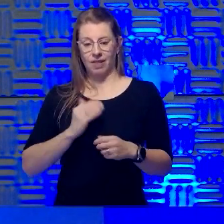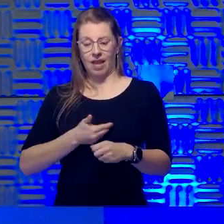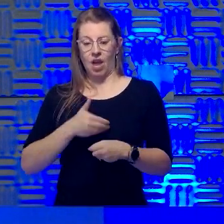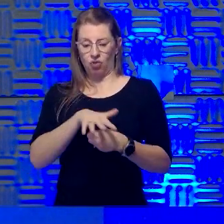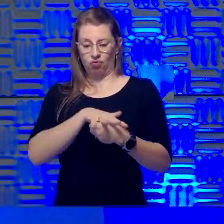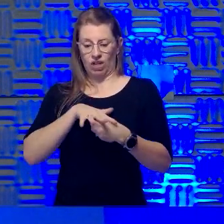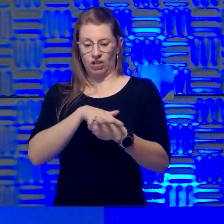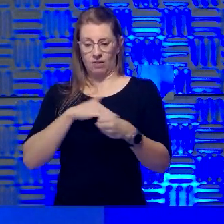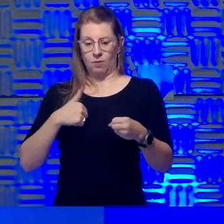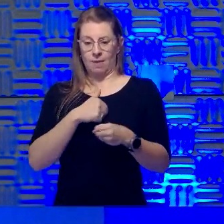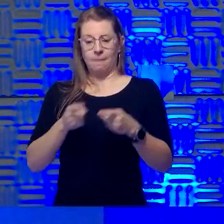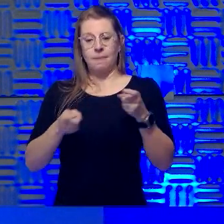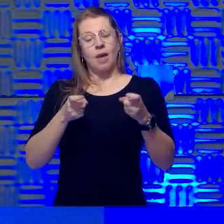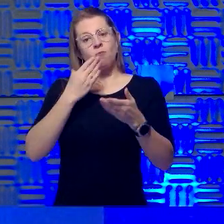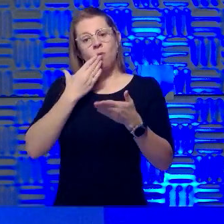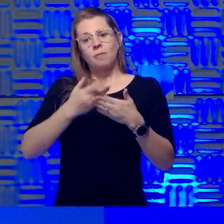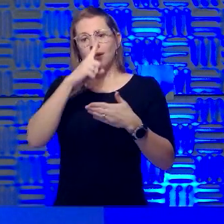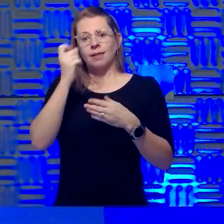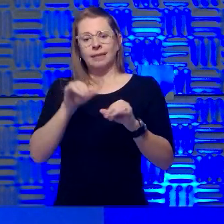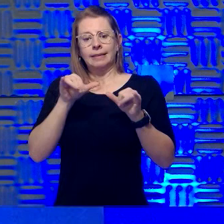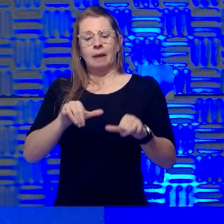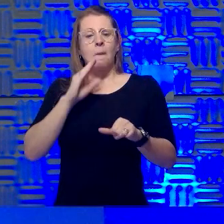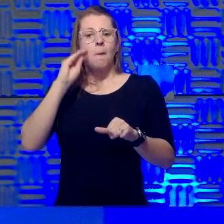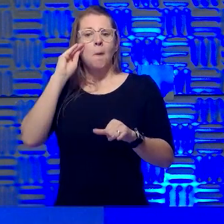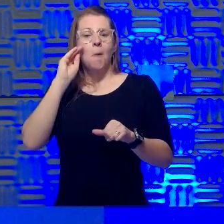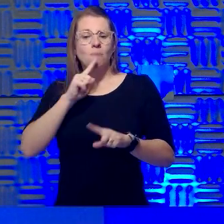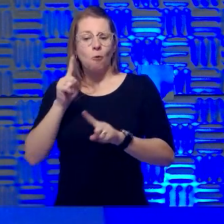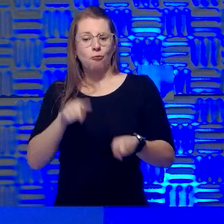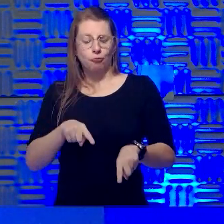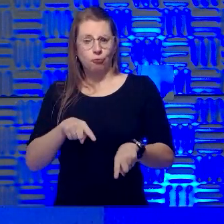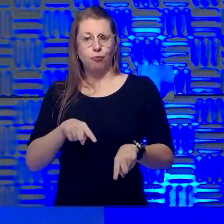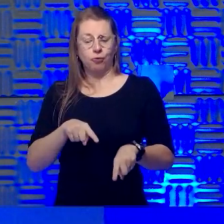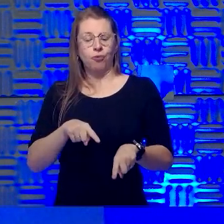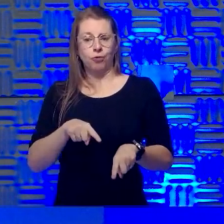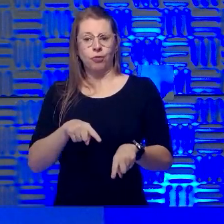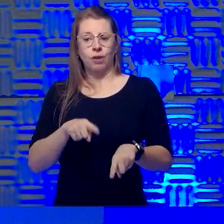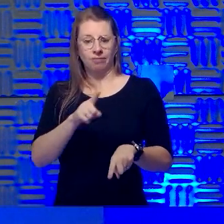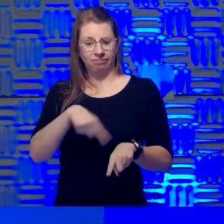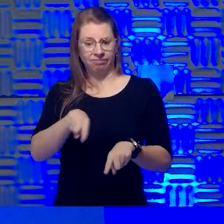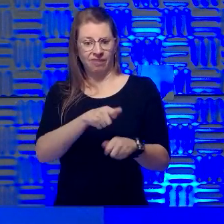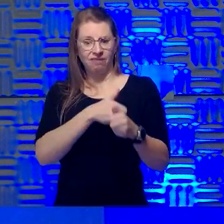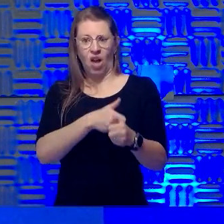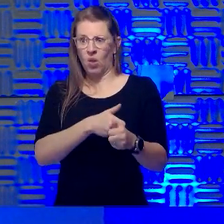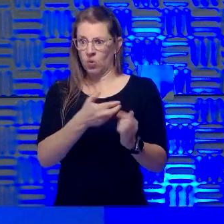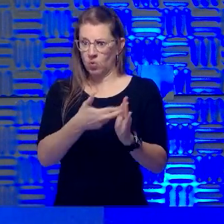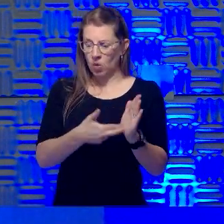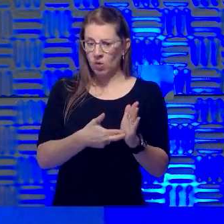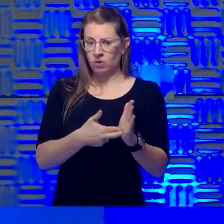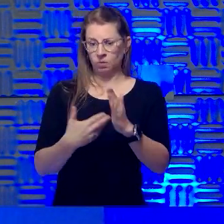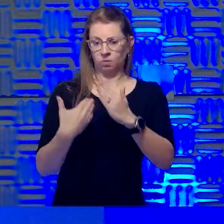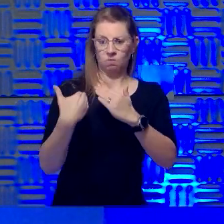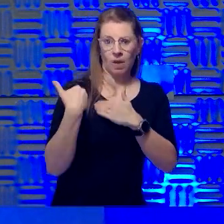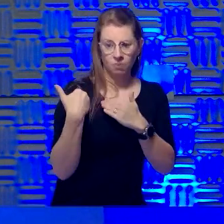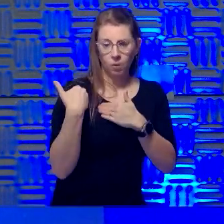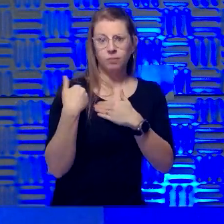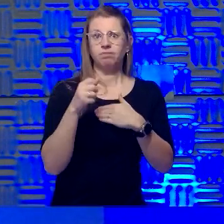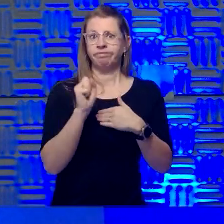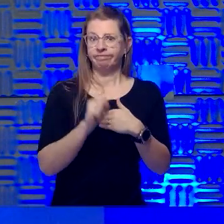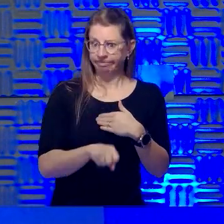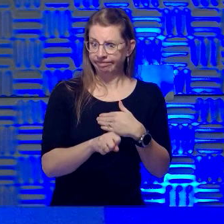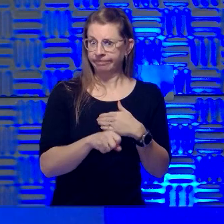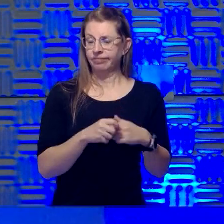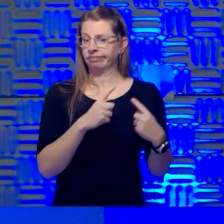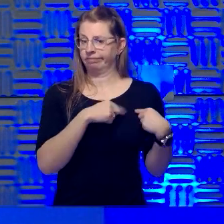it so well because of the stay-at-home orders and everybody doing what they were supposed to be doing and being responsible. We have